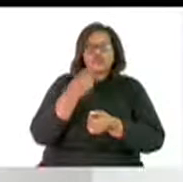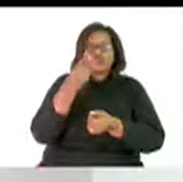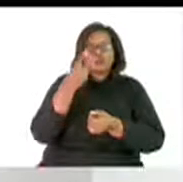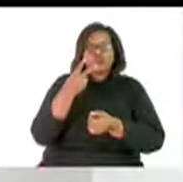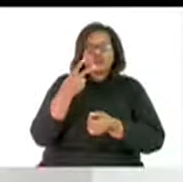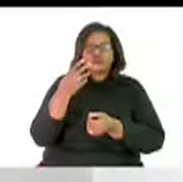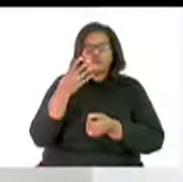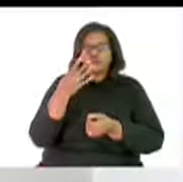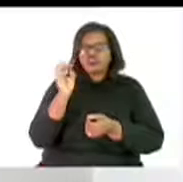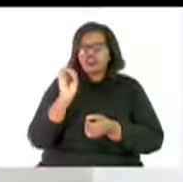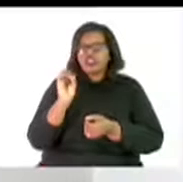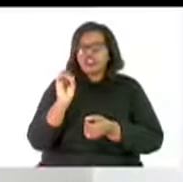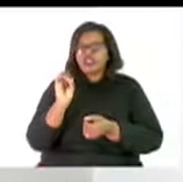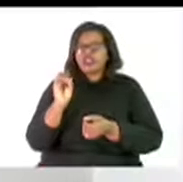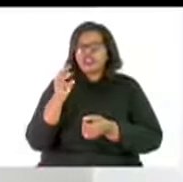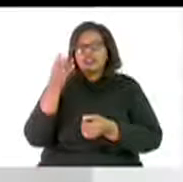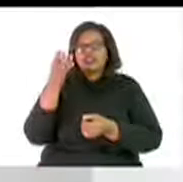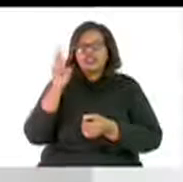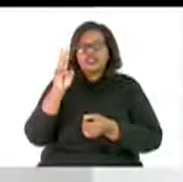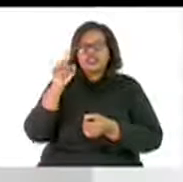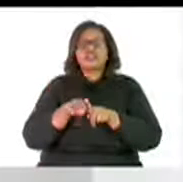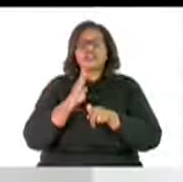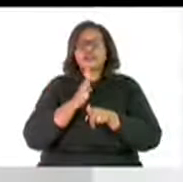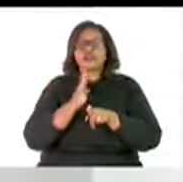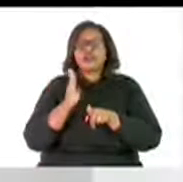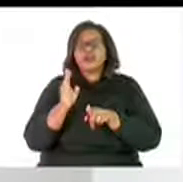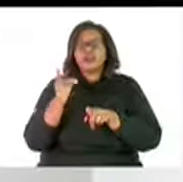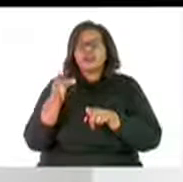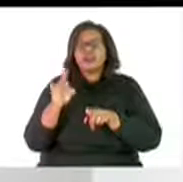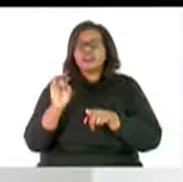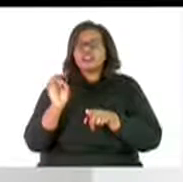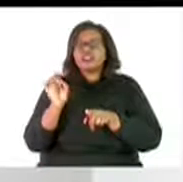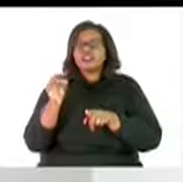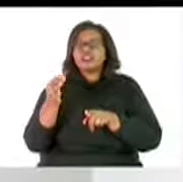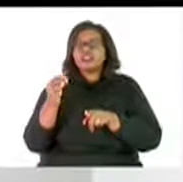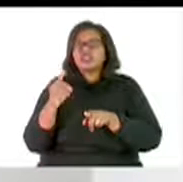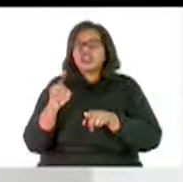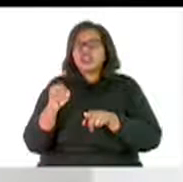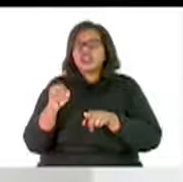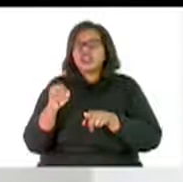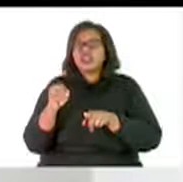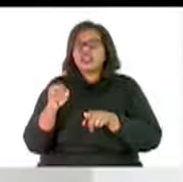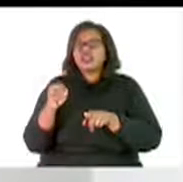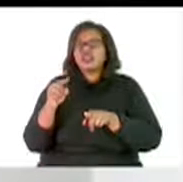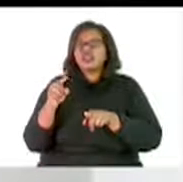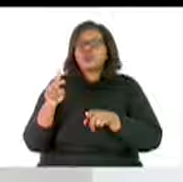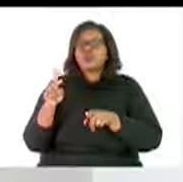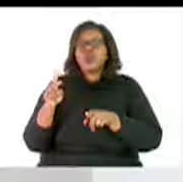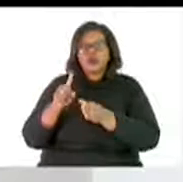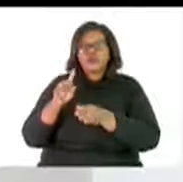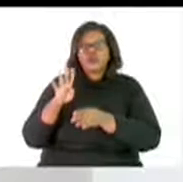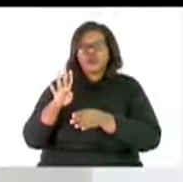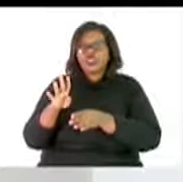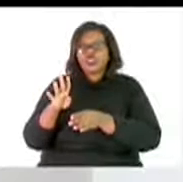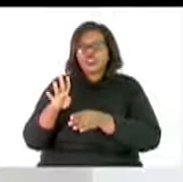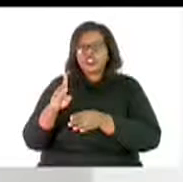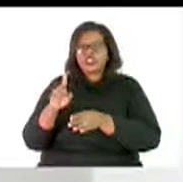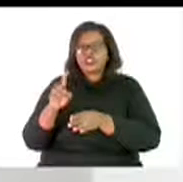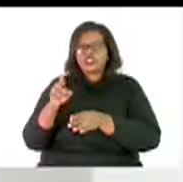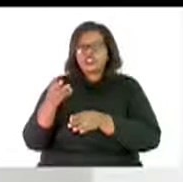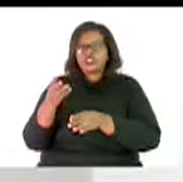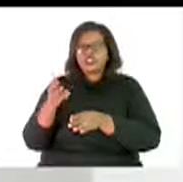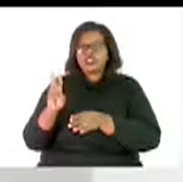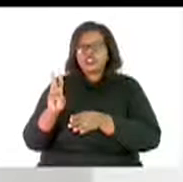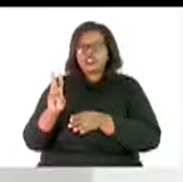4, I don't have 4, I have 6, I don't have 8, I have 10, I don't have 10, I have 12, I have 14, I